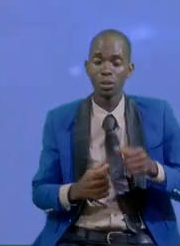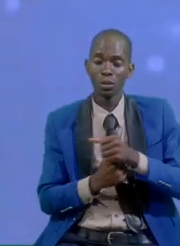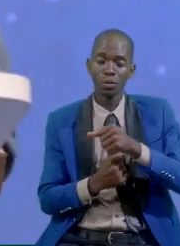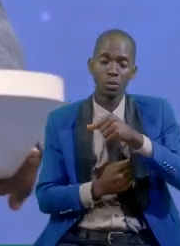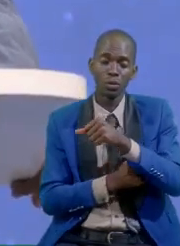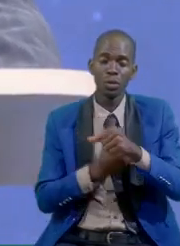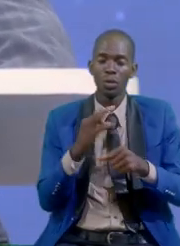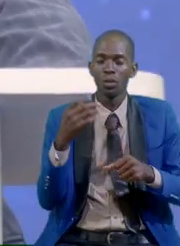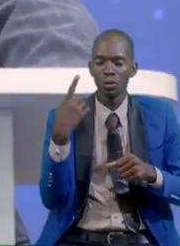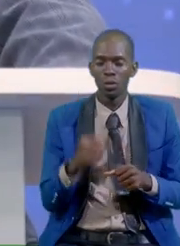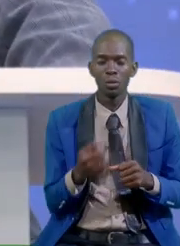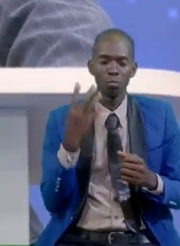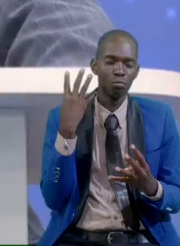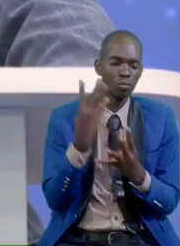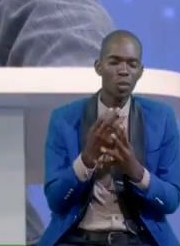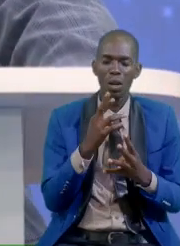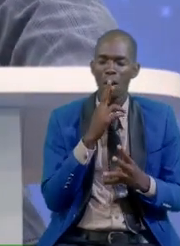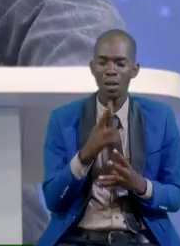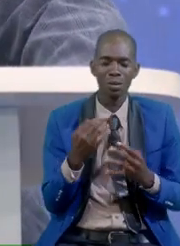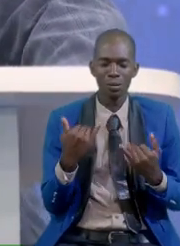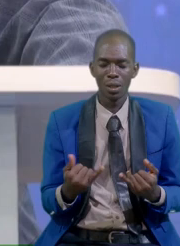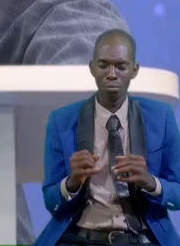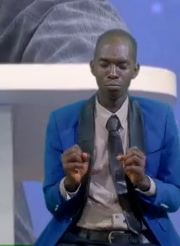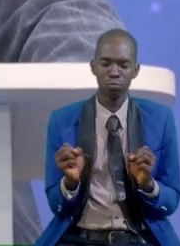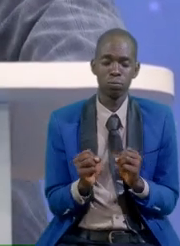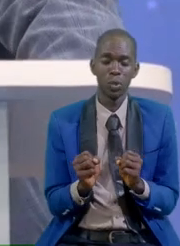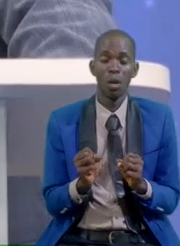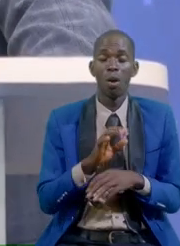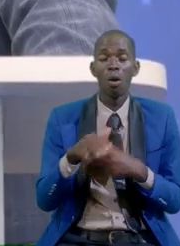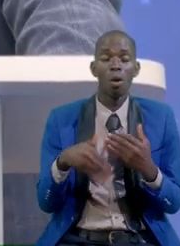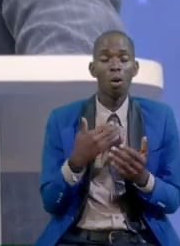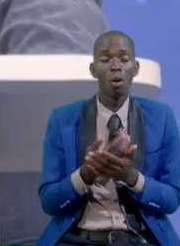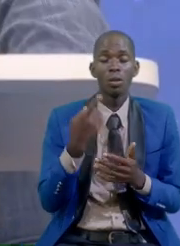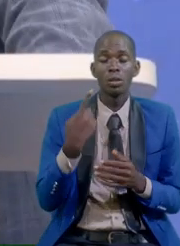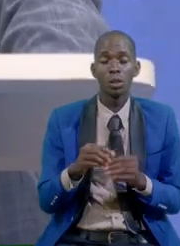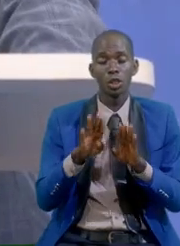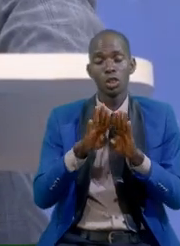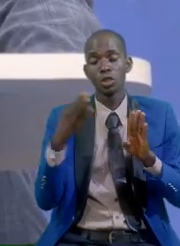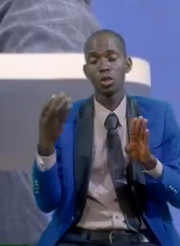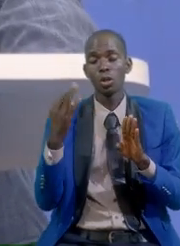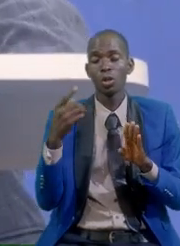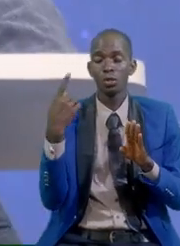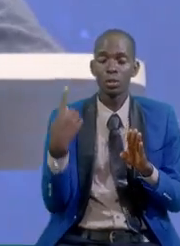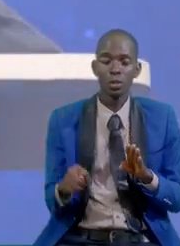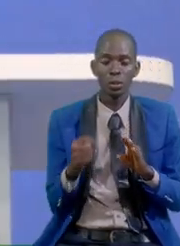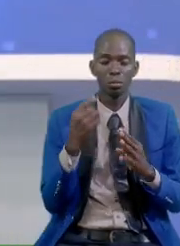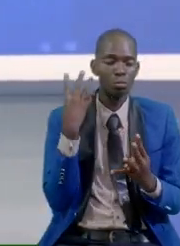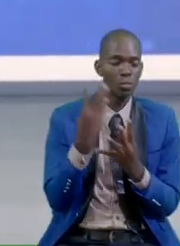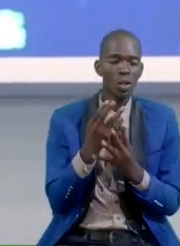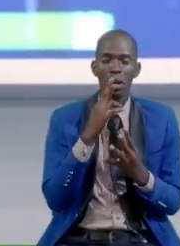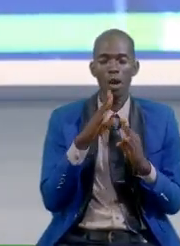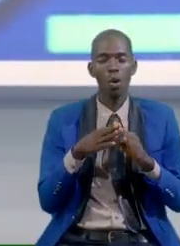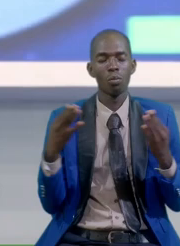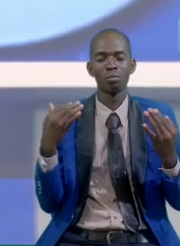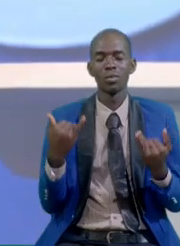shaking already. We know all the doors of the prison, they are open already. We know